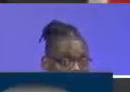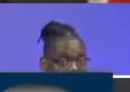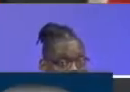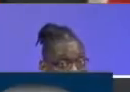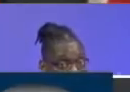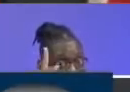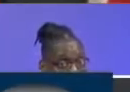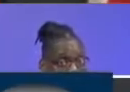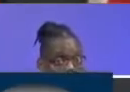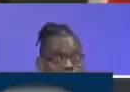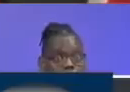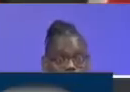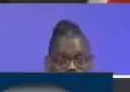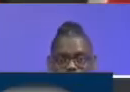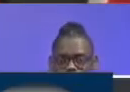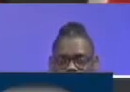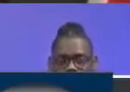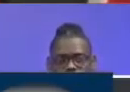know that one of the